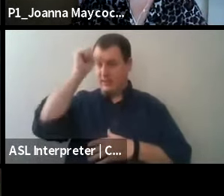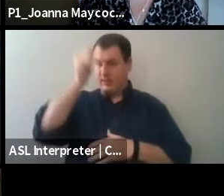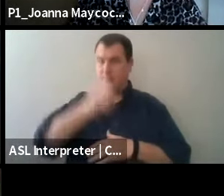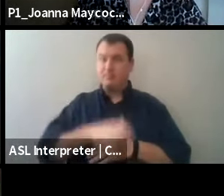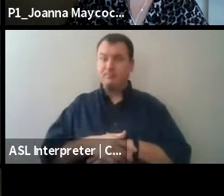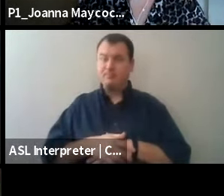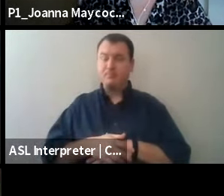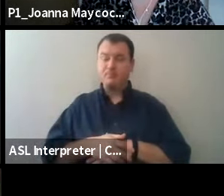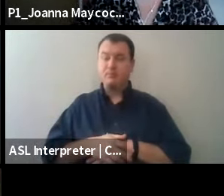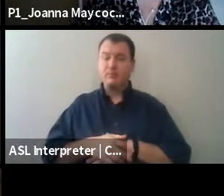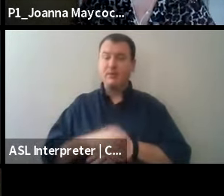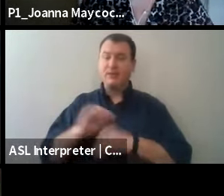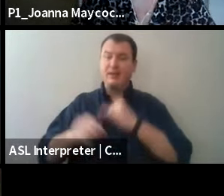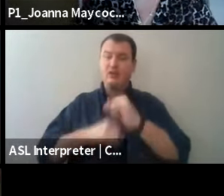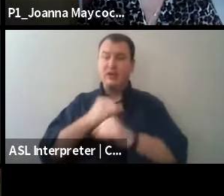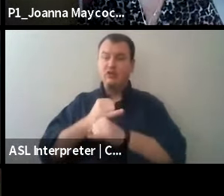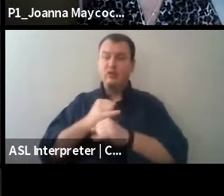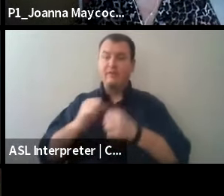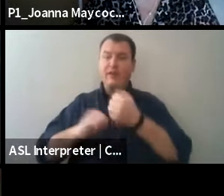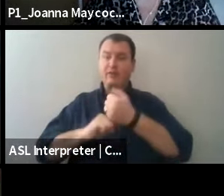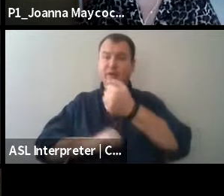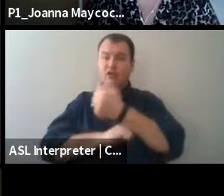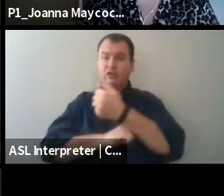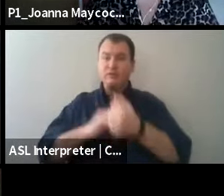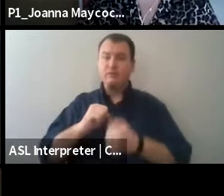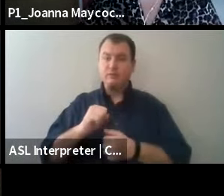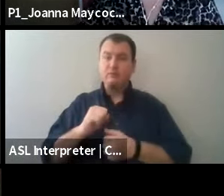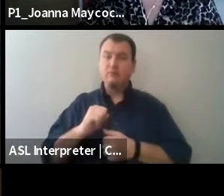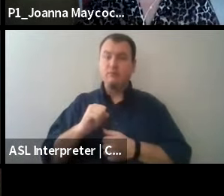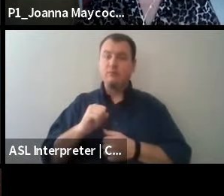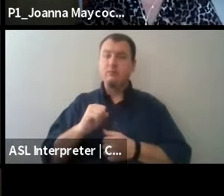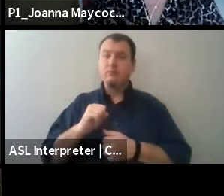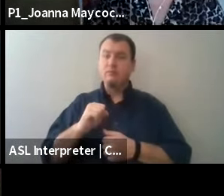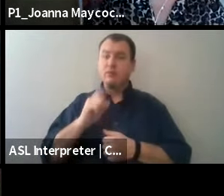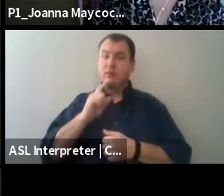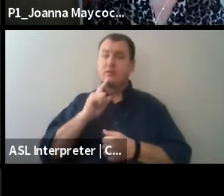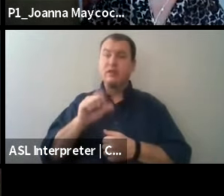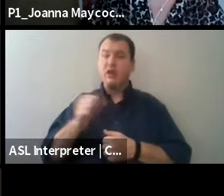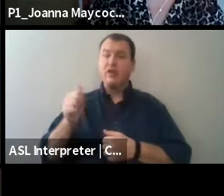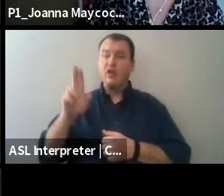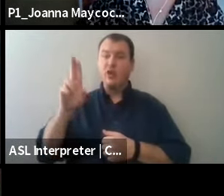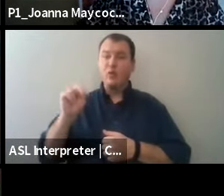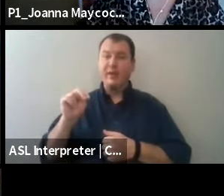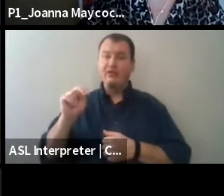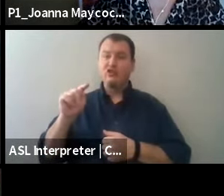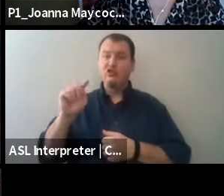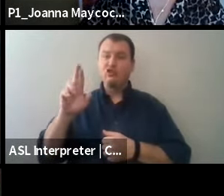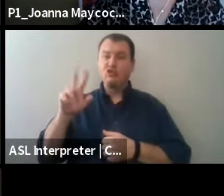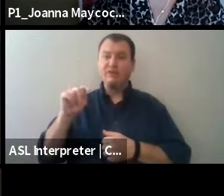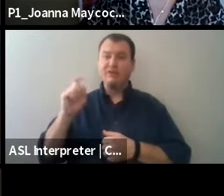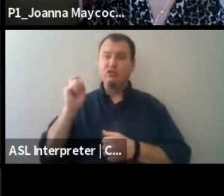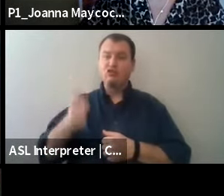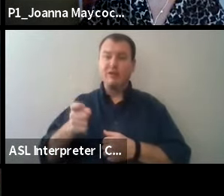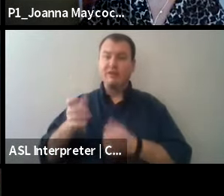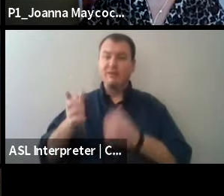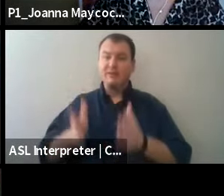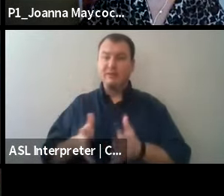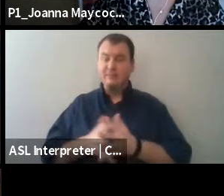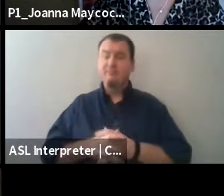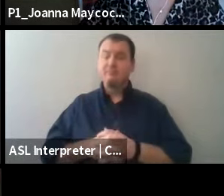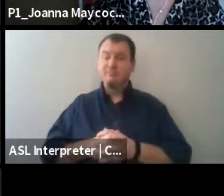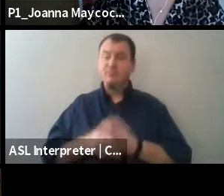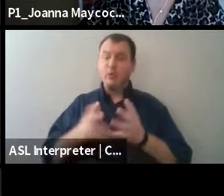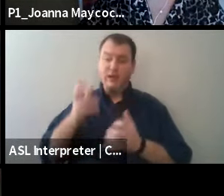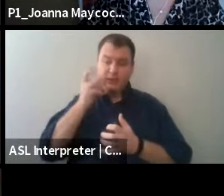The International Foundation for Crime Prevention and Victim Care is another UN Trust Fund grantee. And we'd love to hear, Ms.